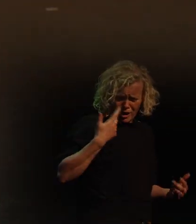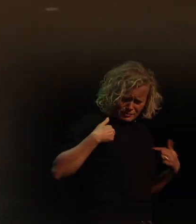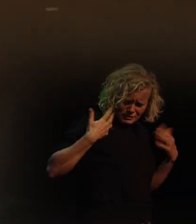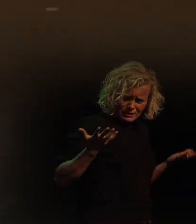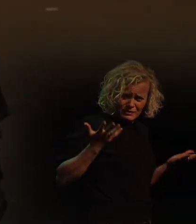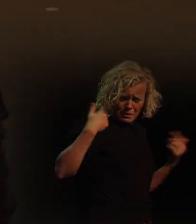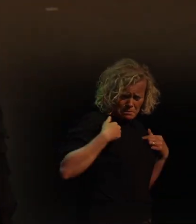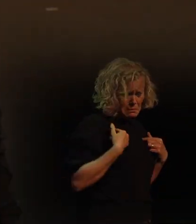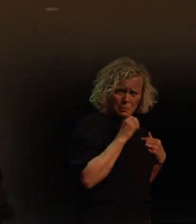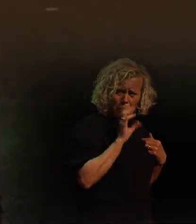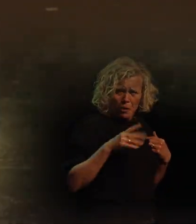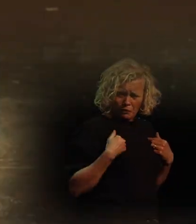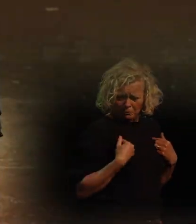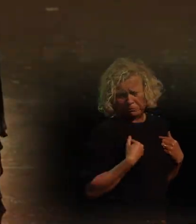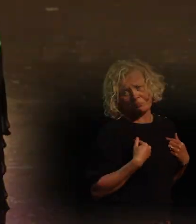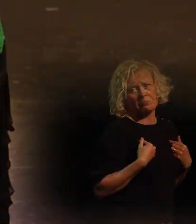then you ain't having me.